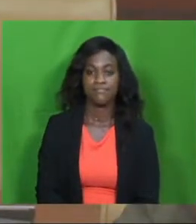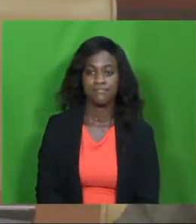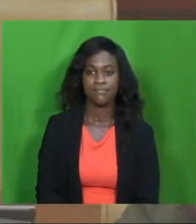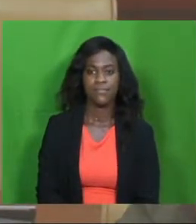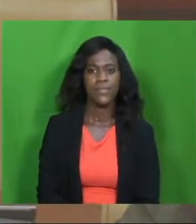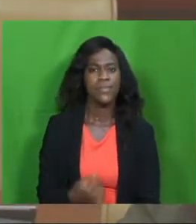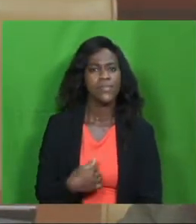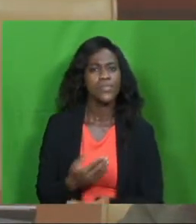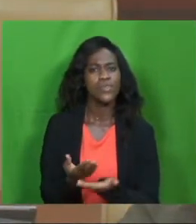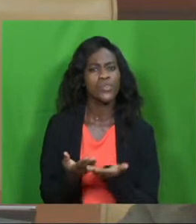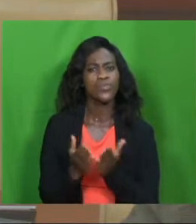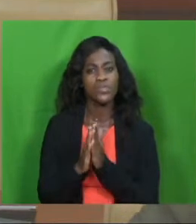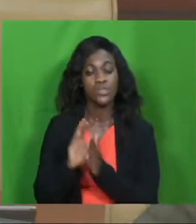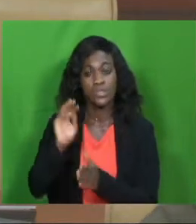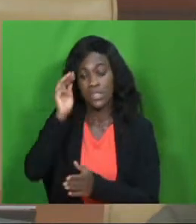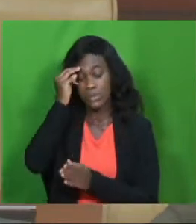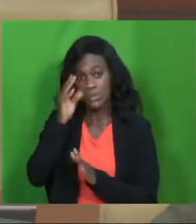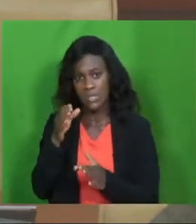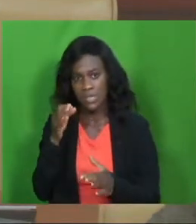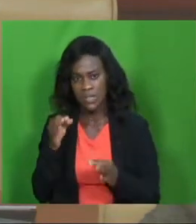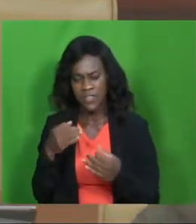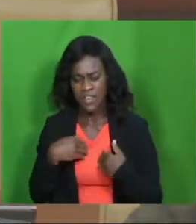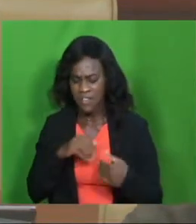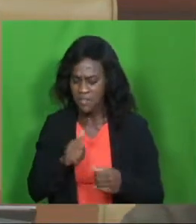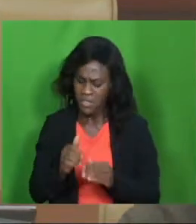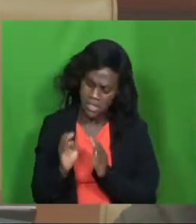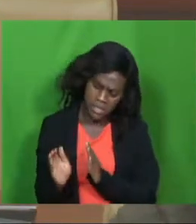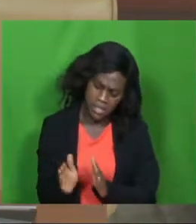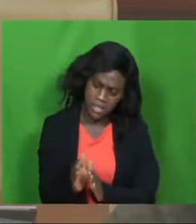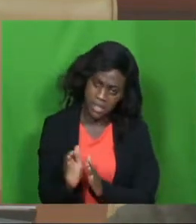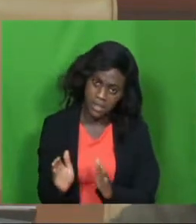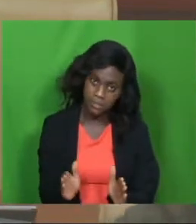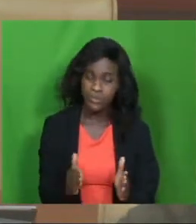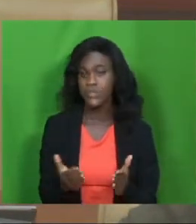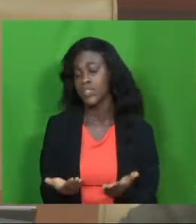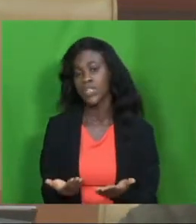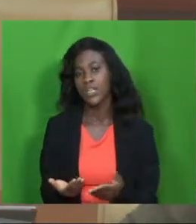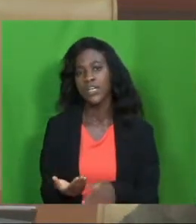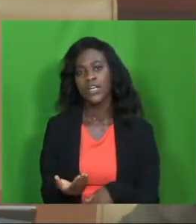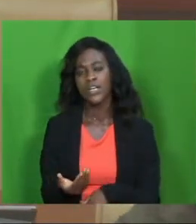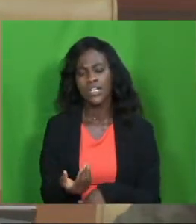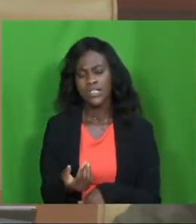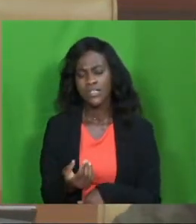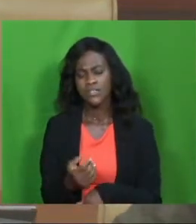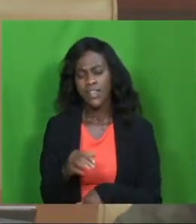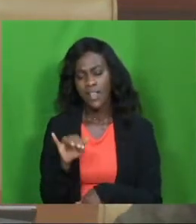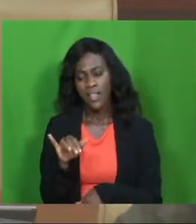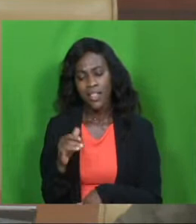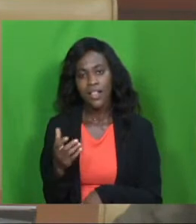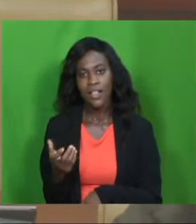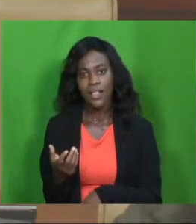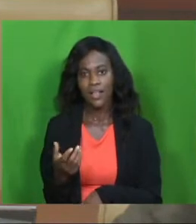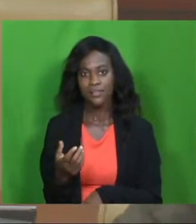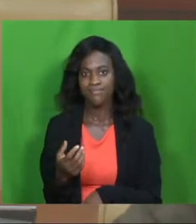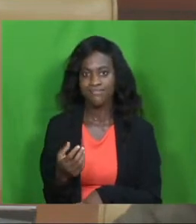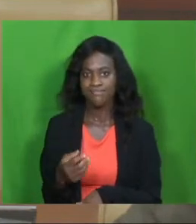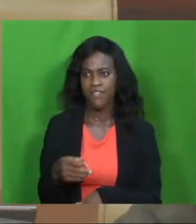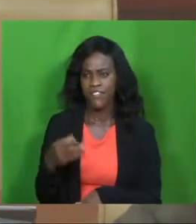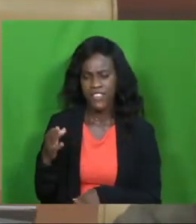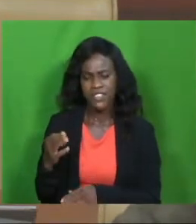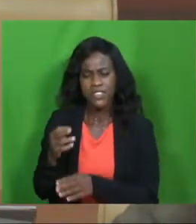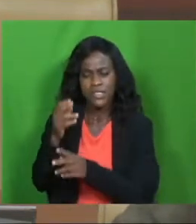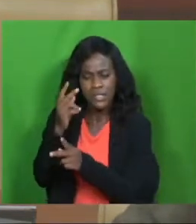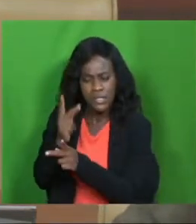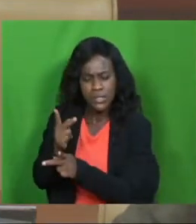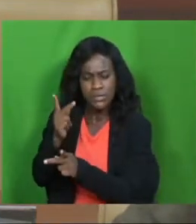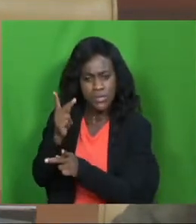have put in place any mechanism to ensure that they are able to maintain these facilities. Because going